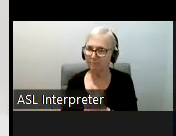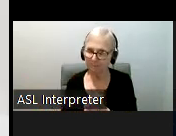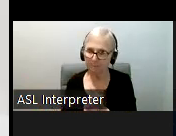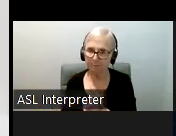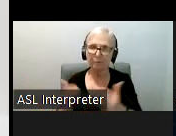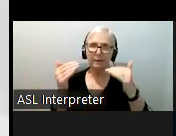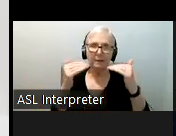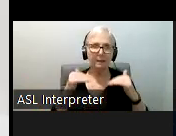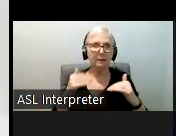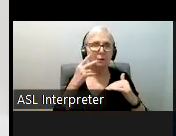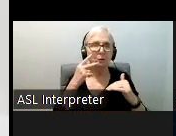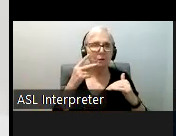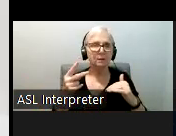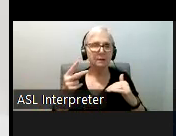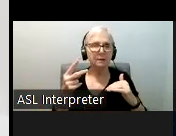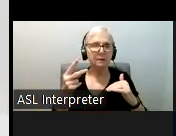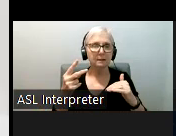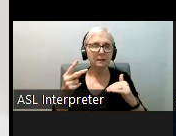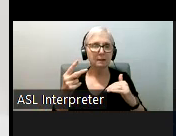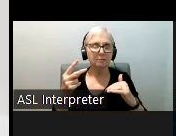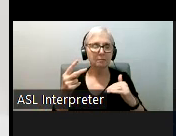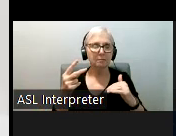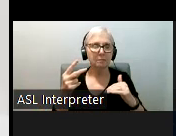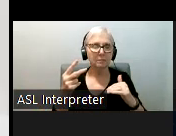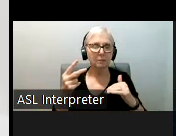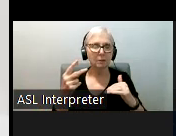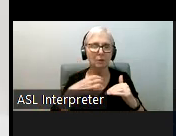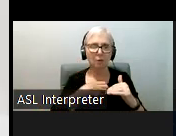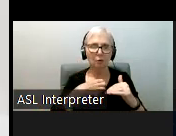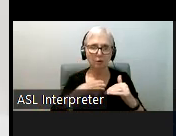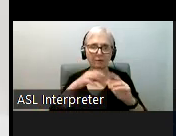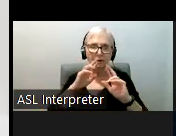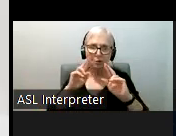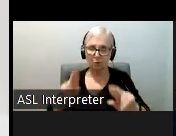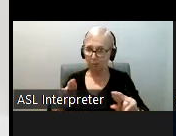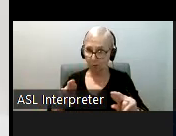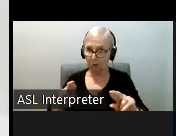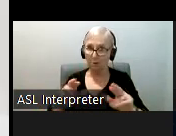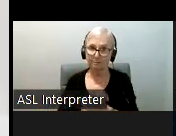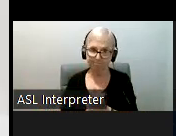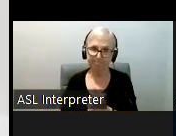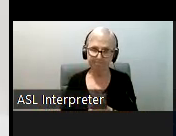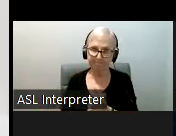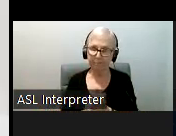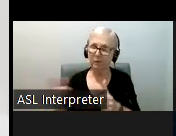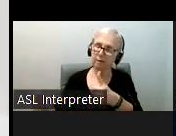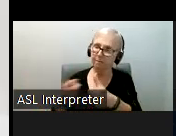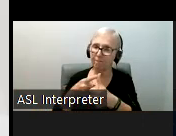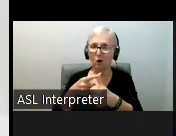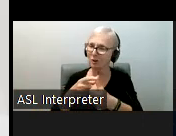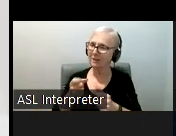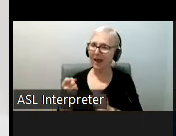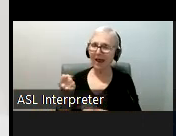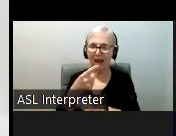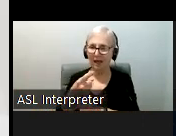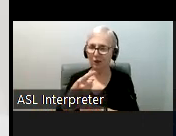Next, as you see on the bullet point there, I'm going to touch on the grievance report. So the first annual grievance report